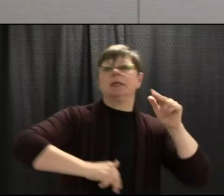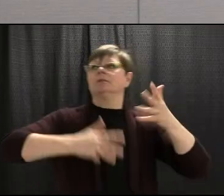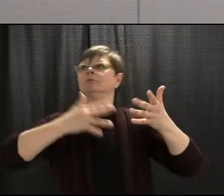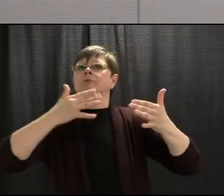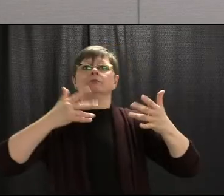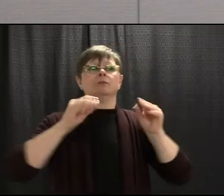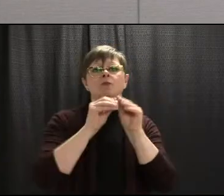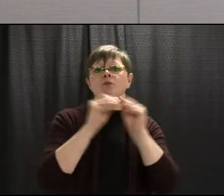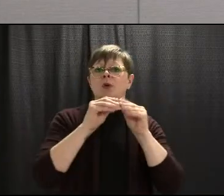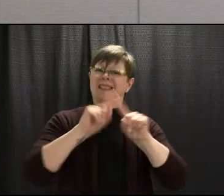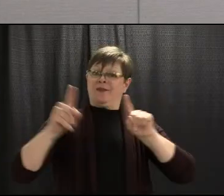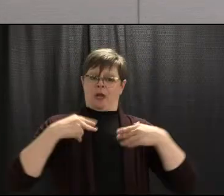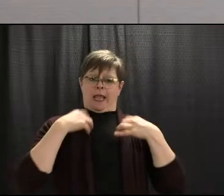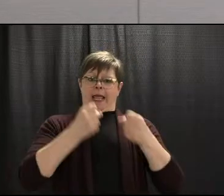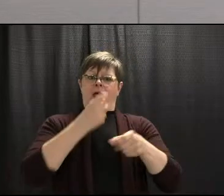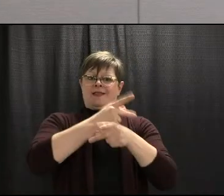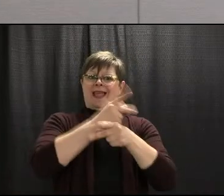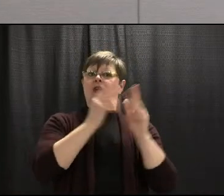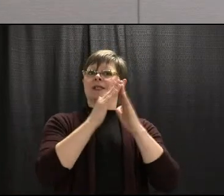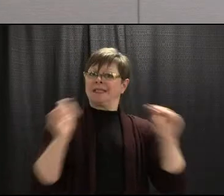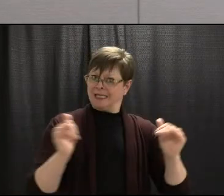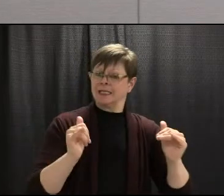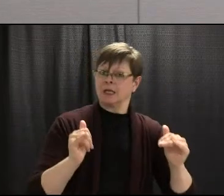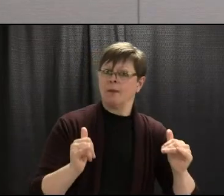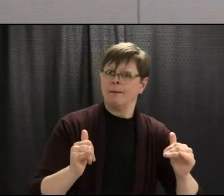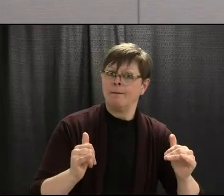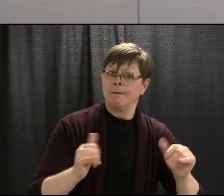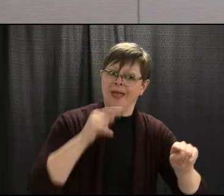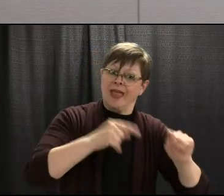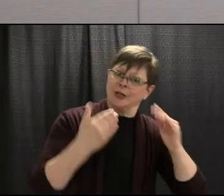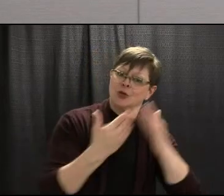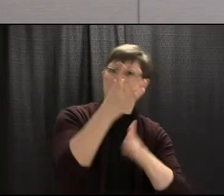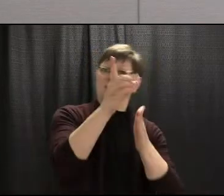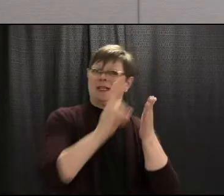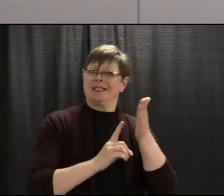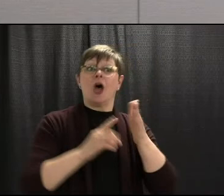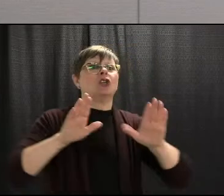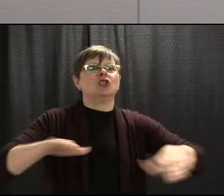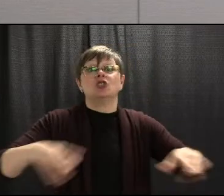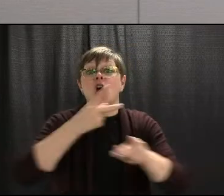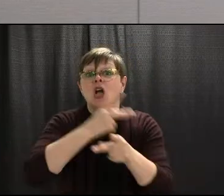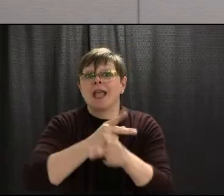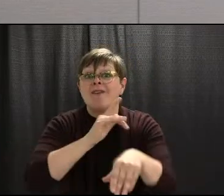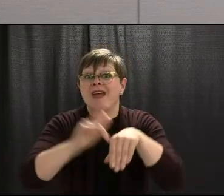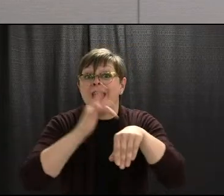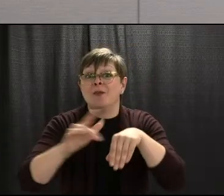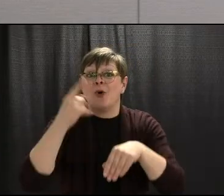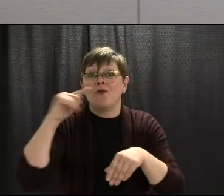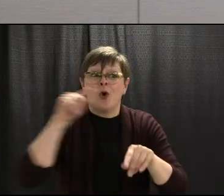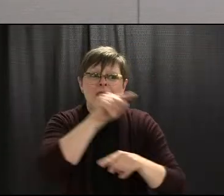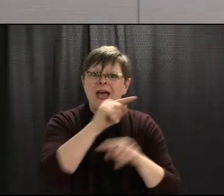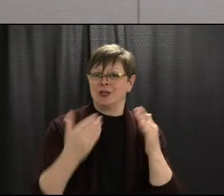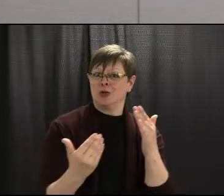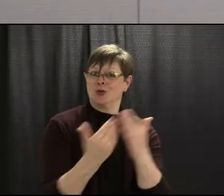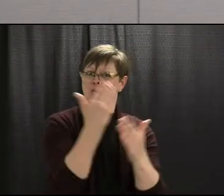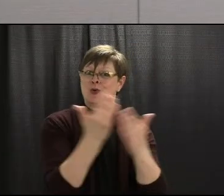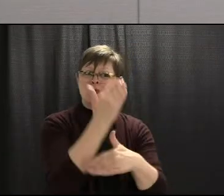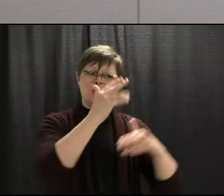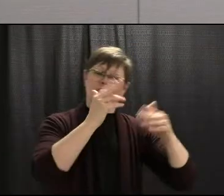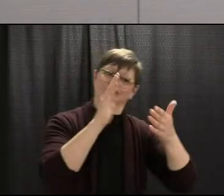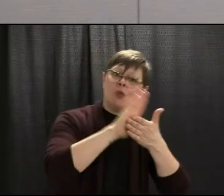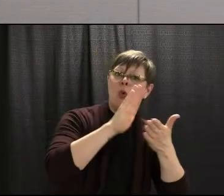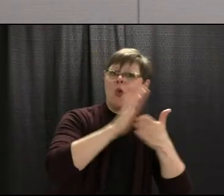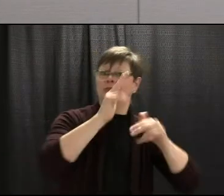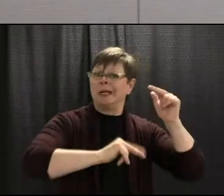a more rewarding career in, while allowing for the new design of things like childcare being available for them in a new piece of infrastructure.